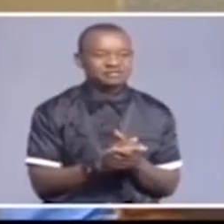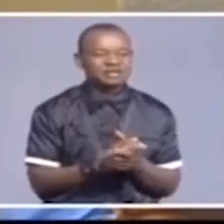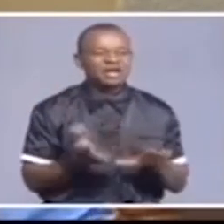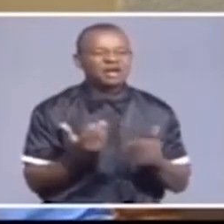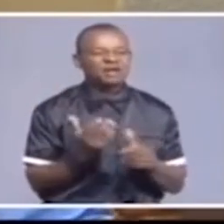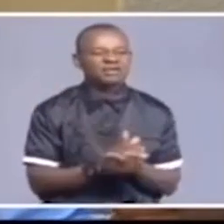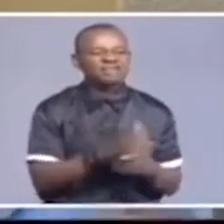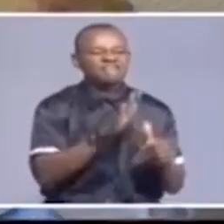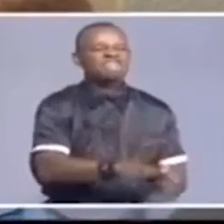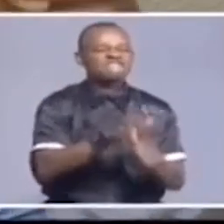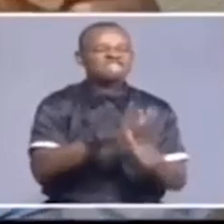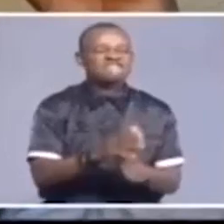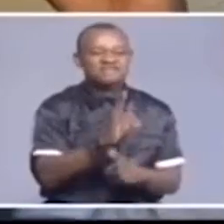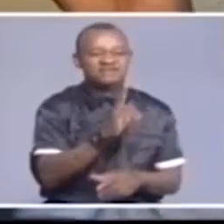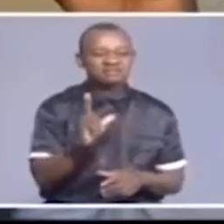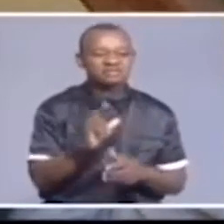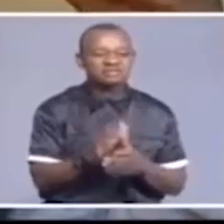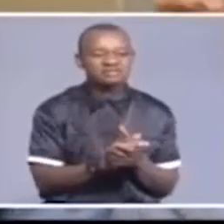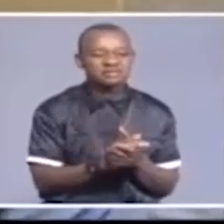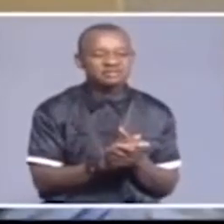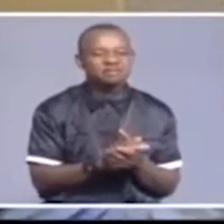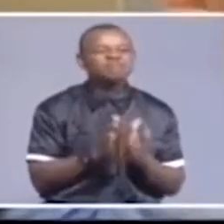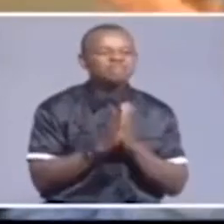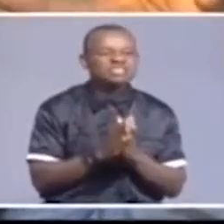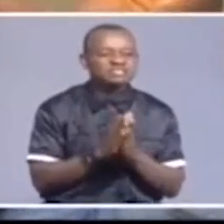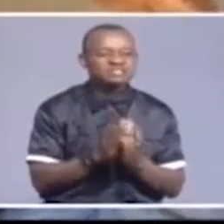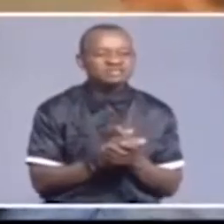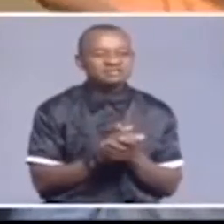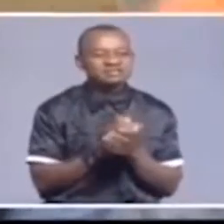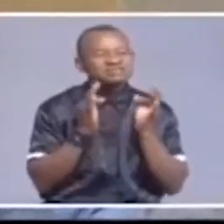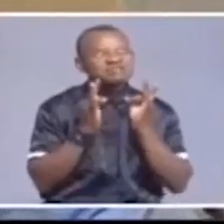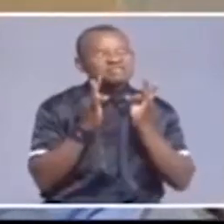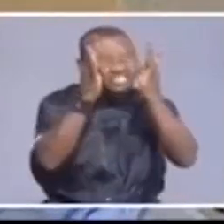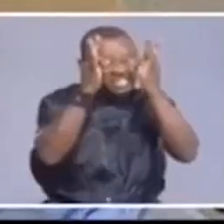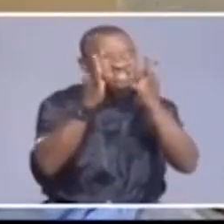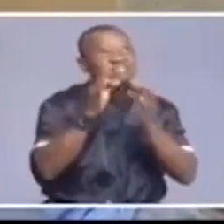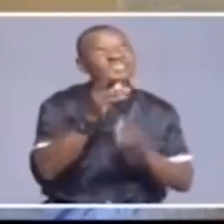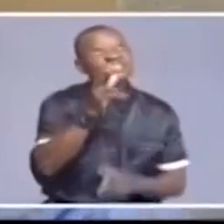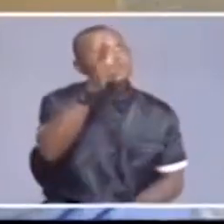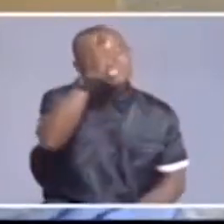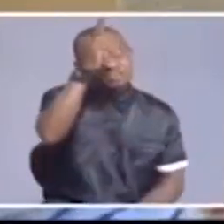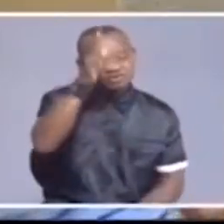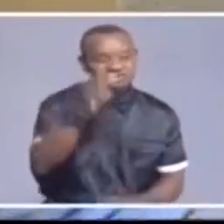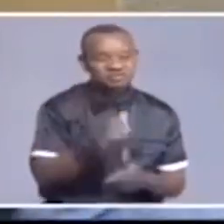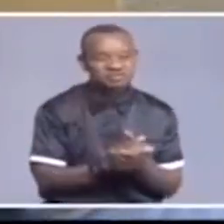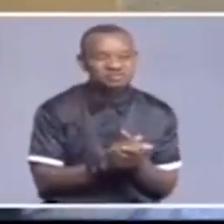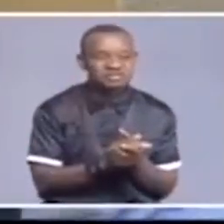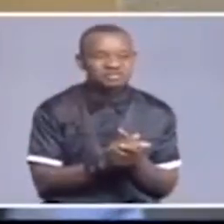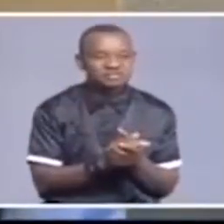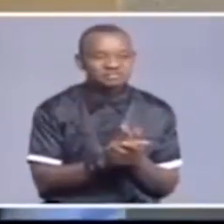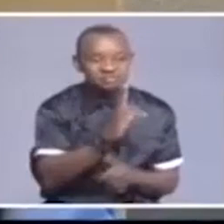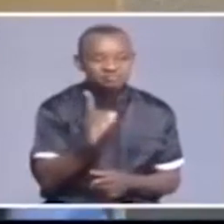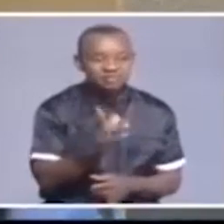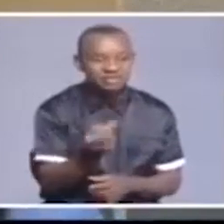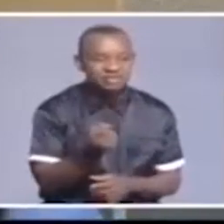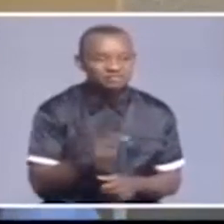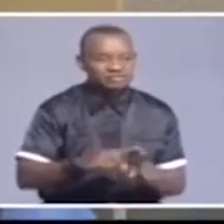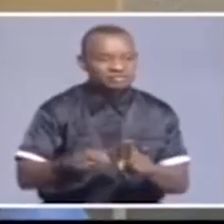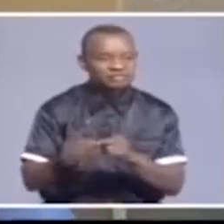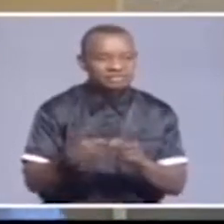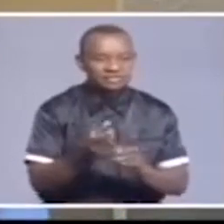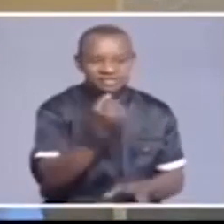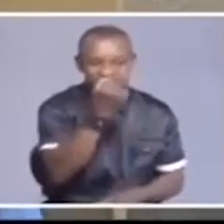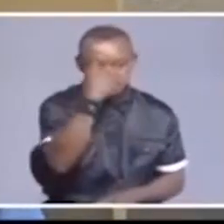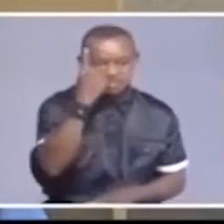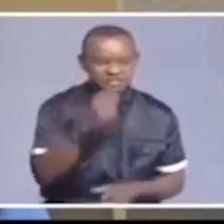God become like someone who don't have understanding and do whatever they want to force someone else into a